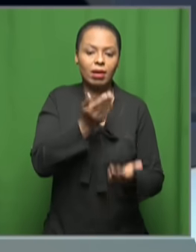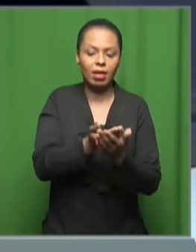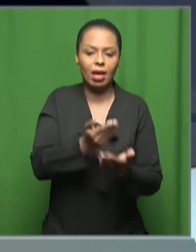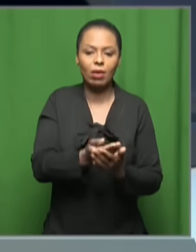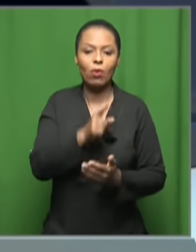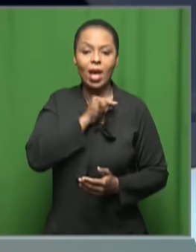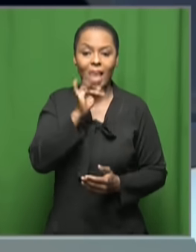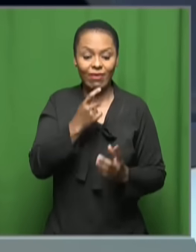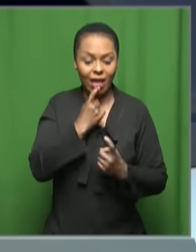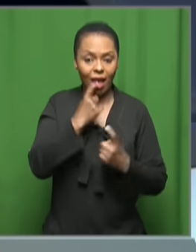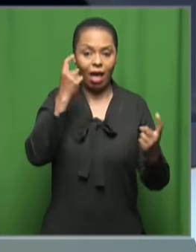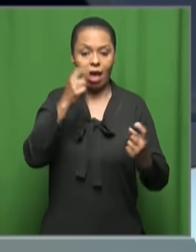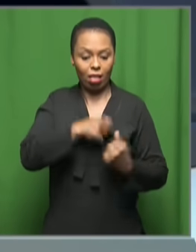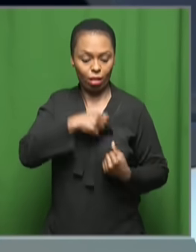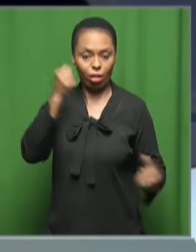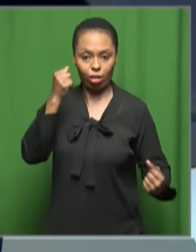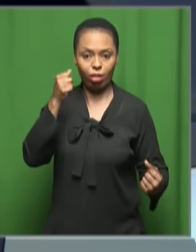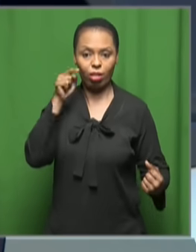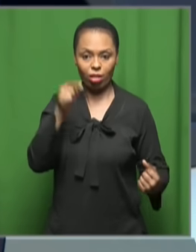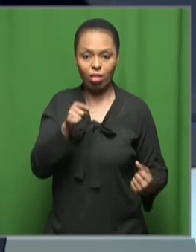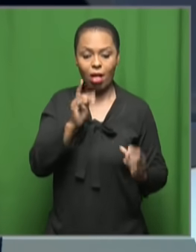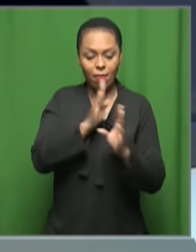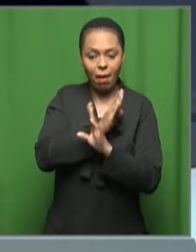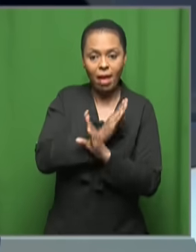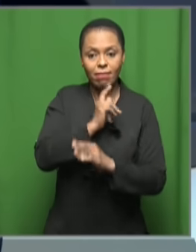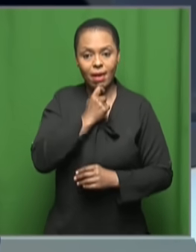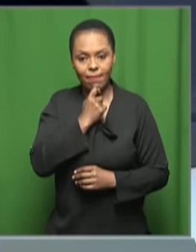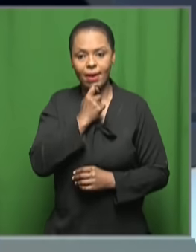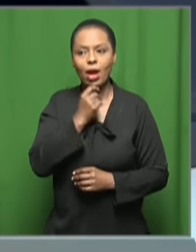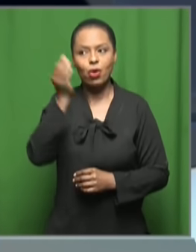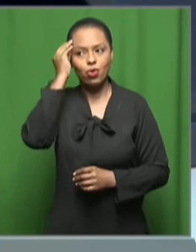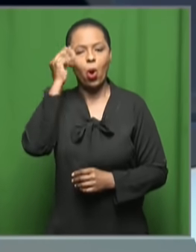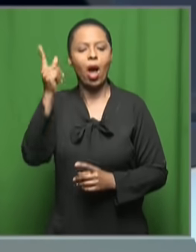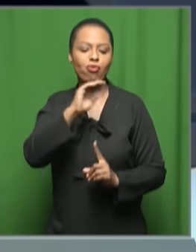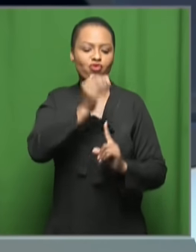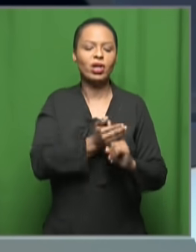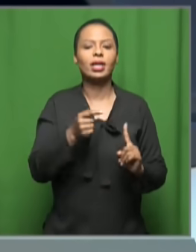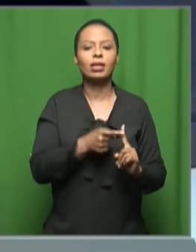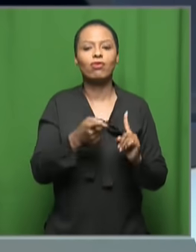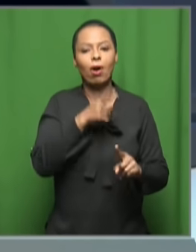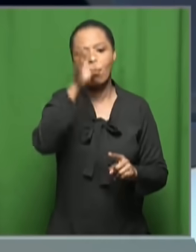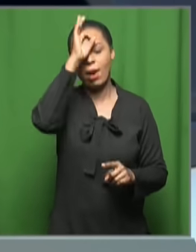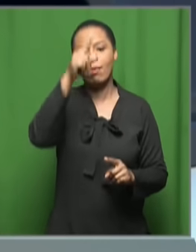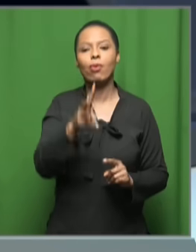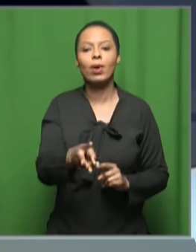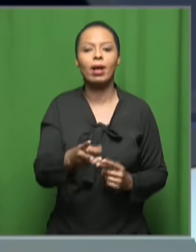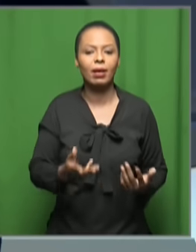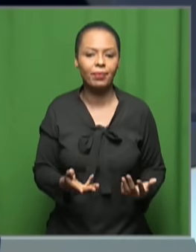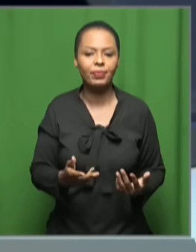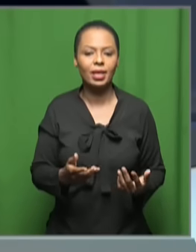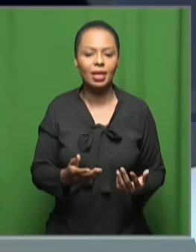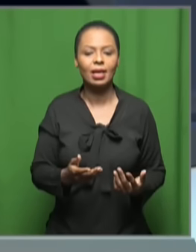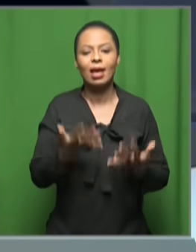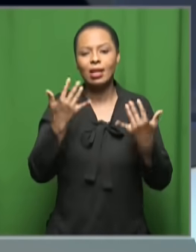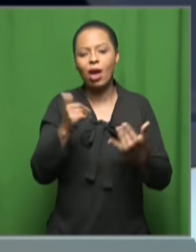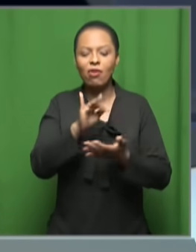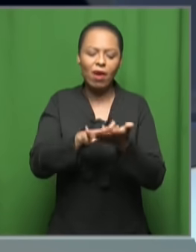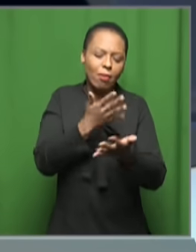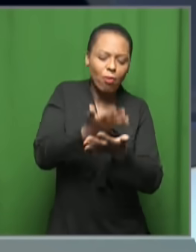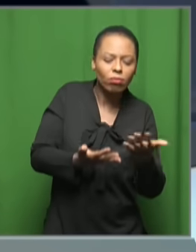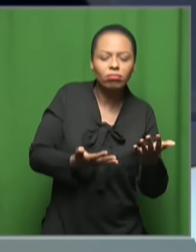enforcement protection will be on your side. Of course, there's been much talk about framework of whistleblowing and all of that,